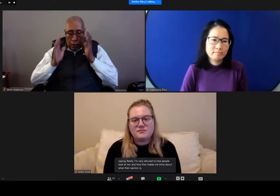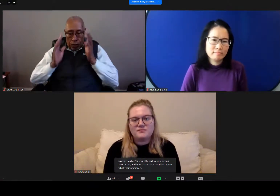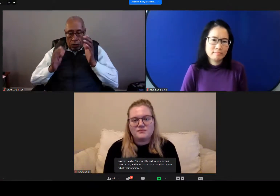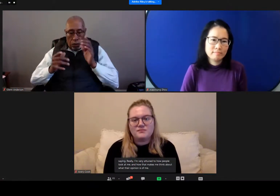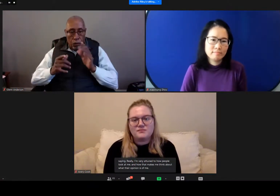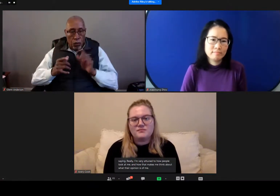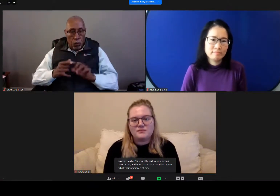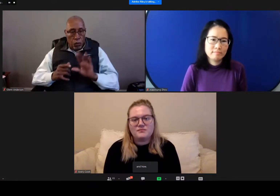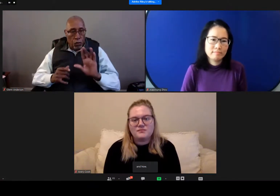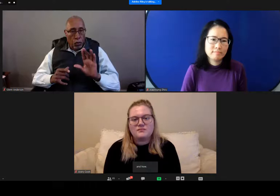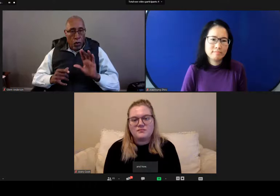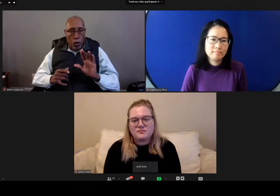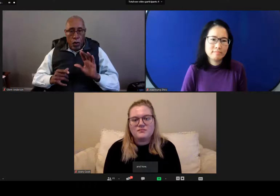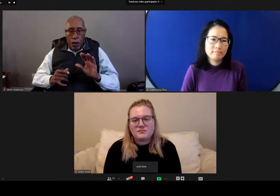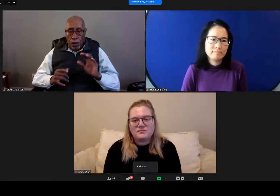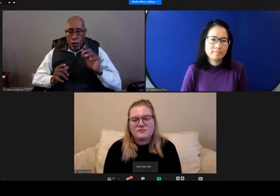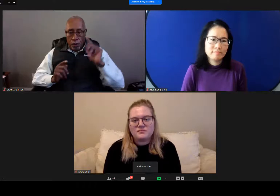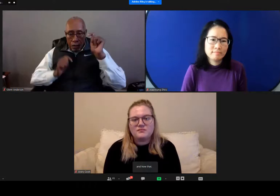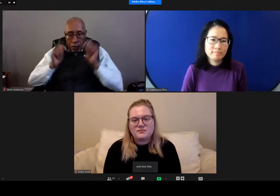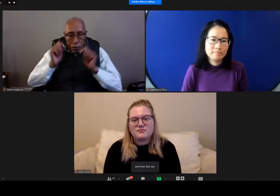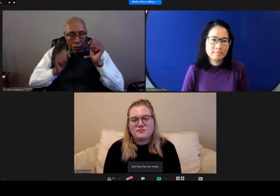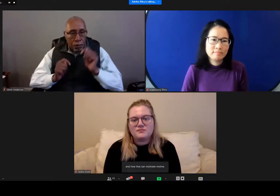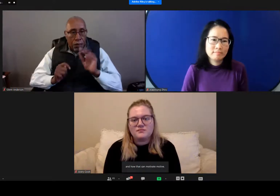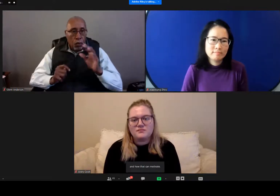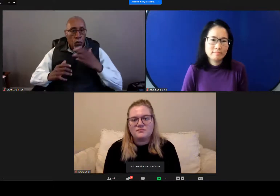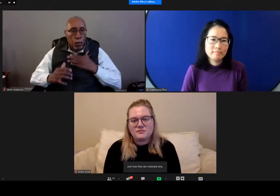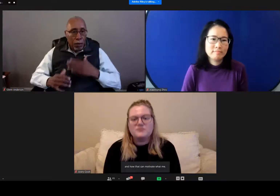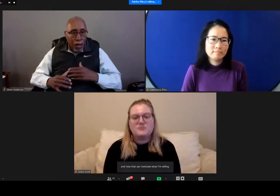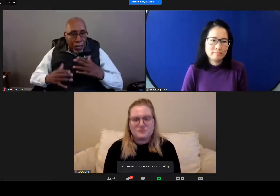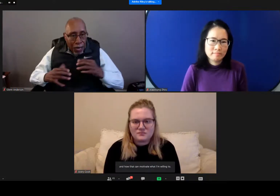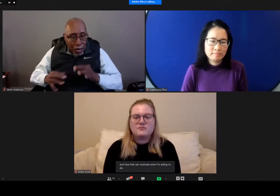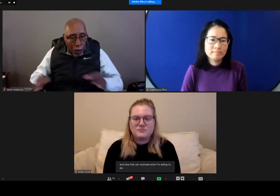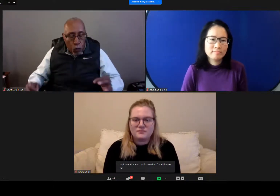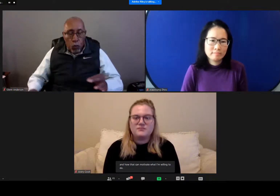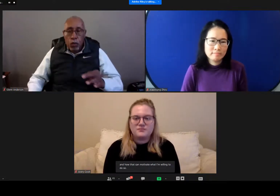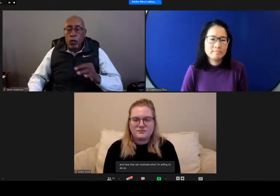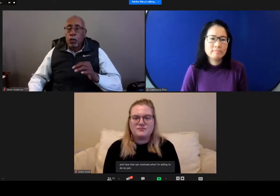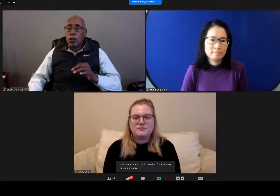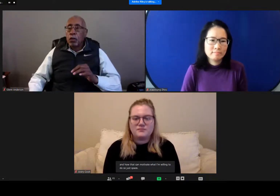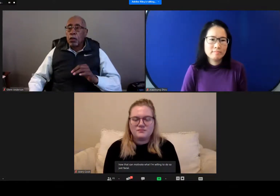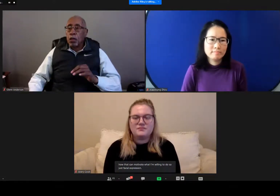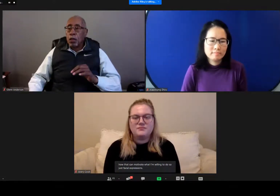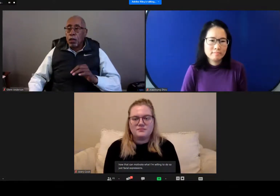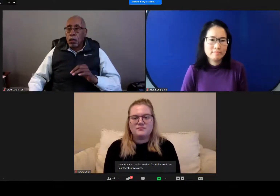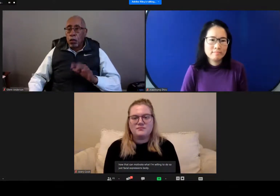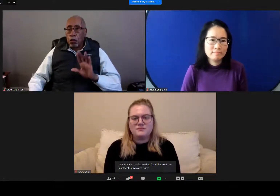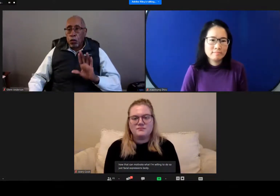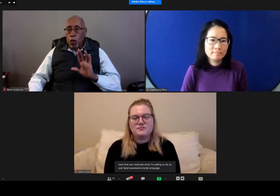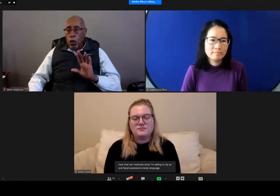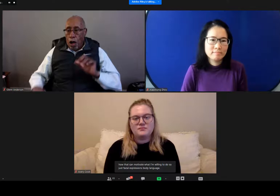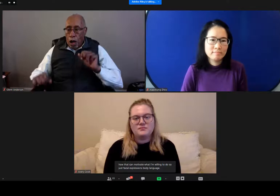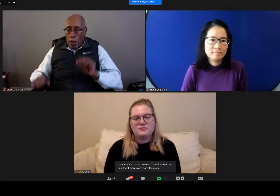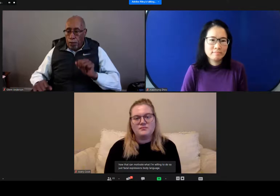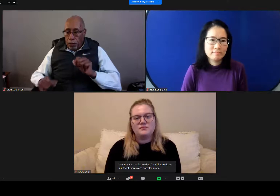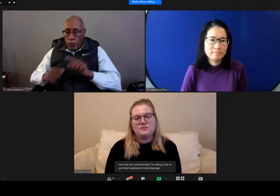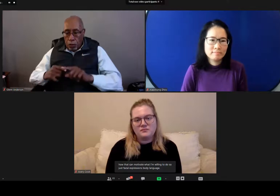is of me and how that can motivate what I'm willing to do. So just facial expressions, body